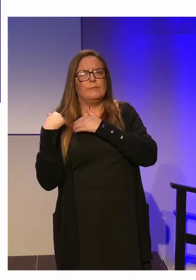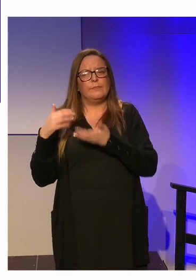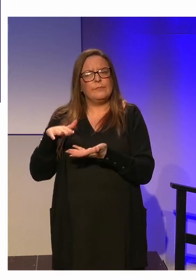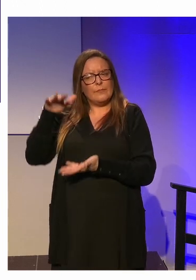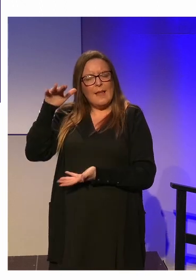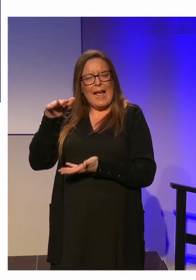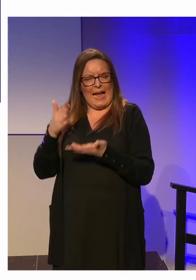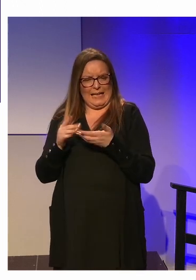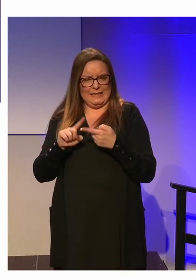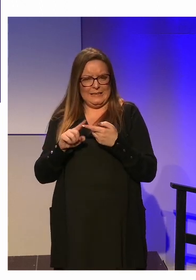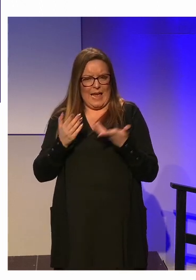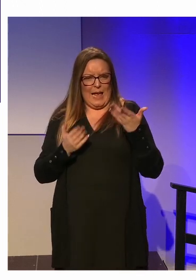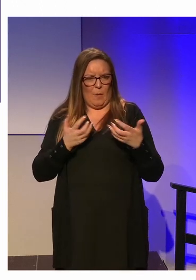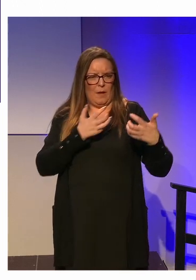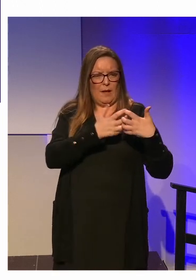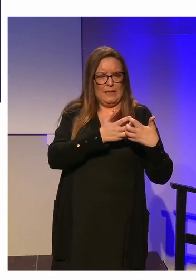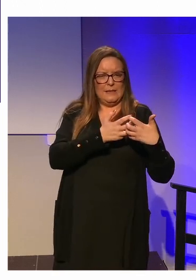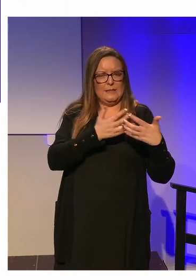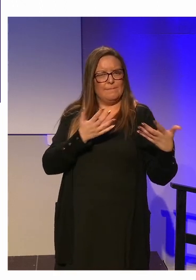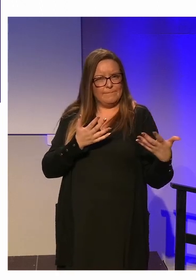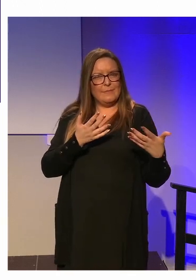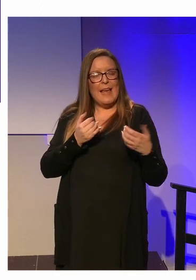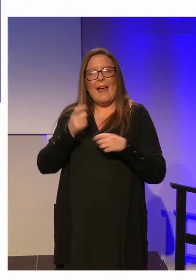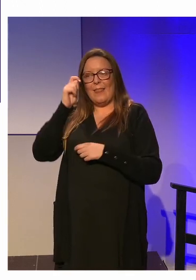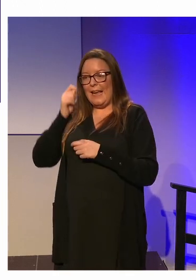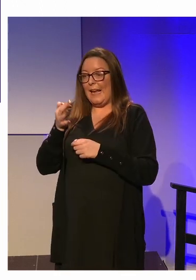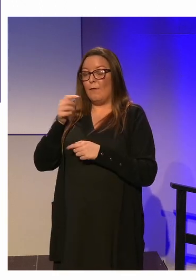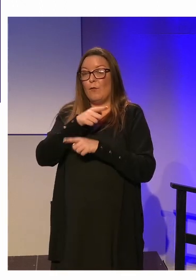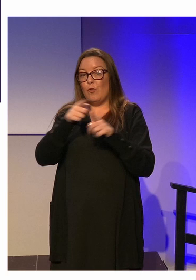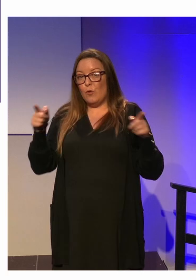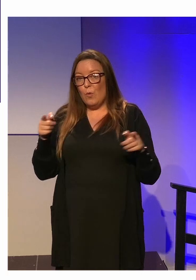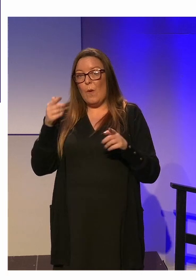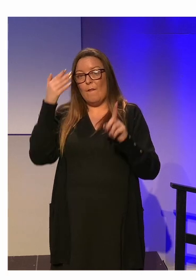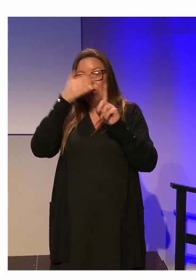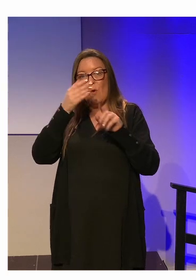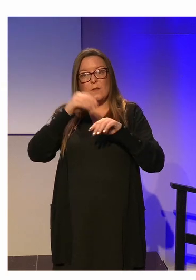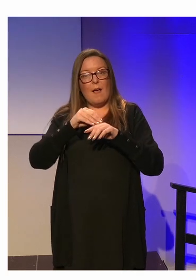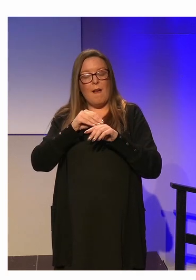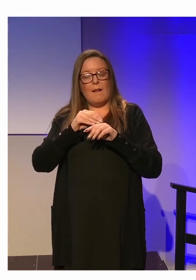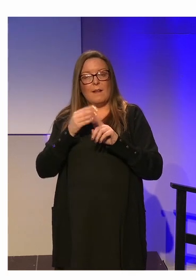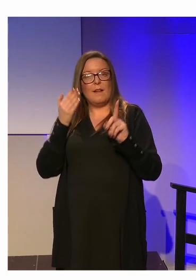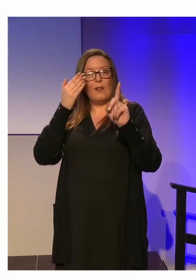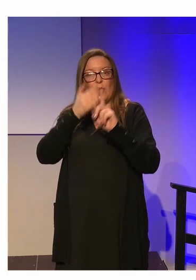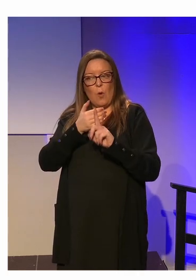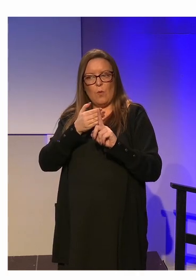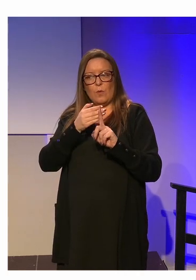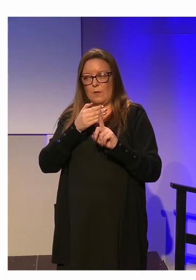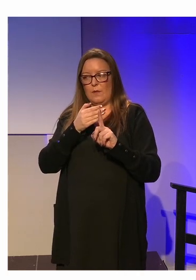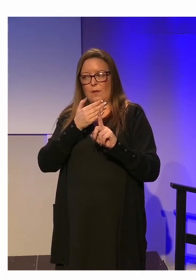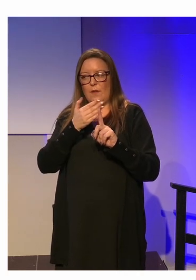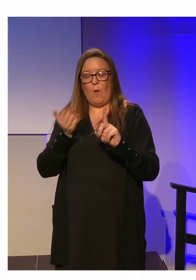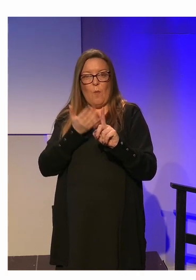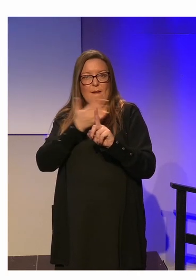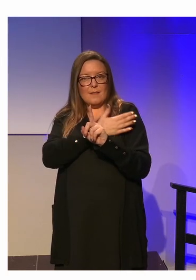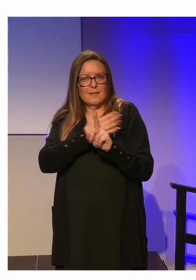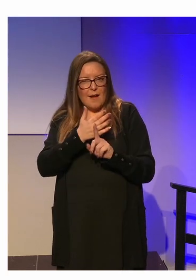level can be very hard. But I think if you focus on the goal, and that's where it starts, then you can think about